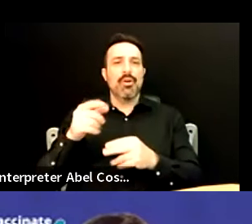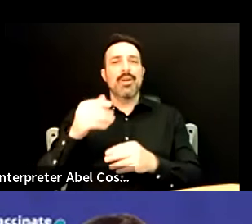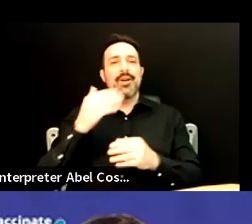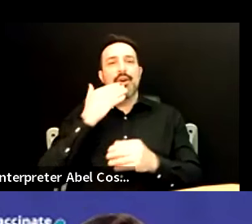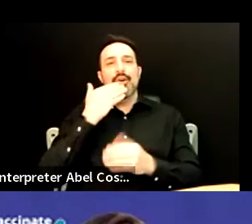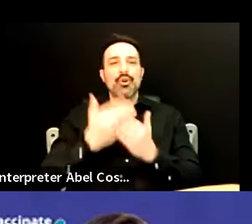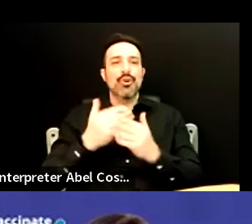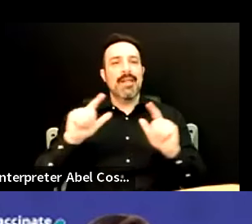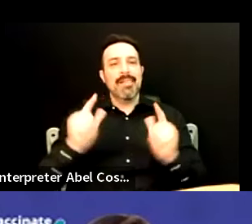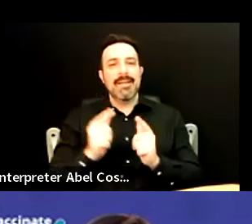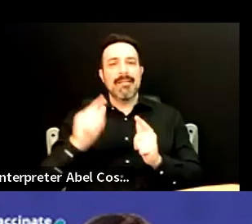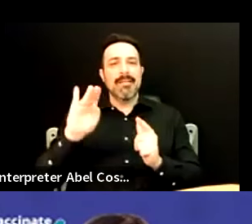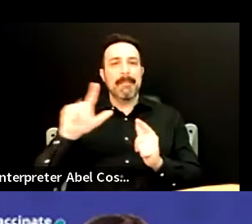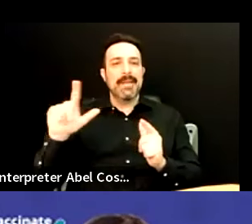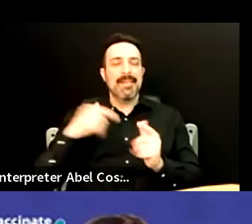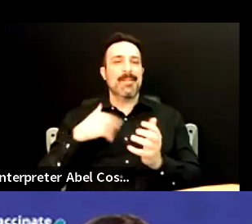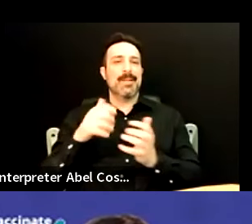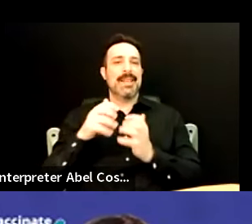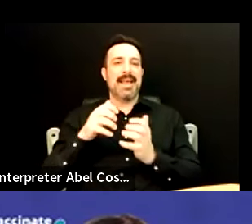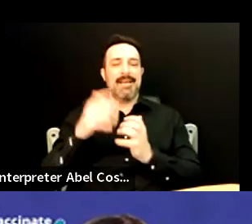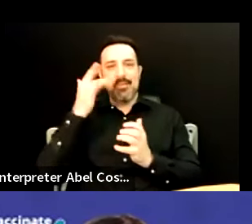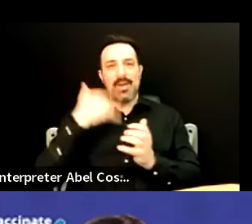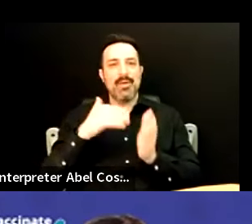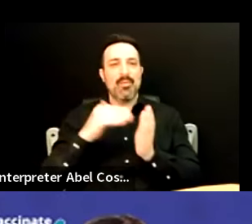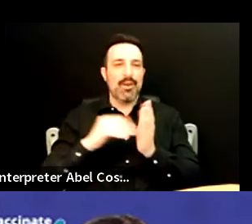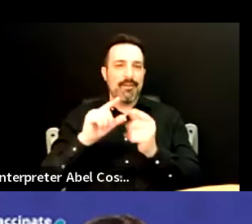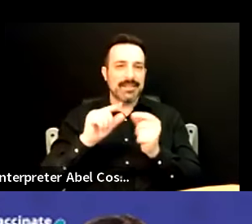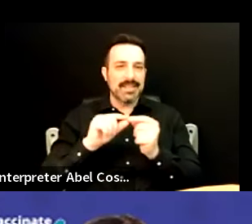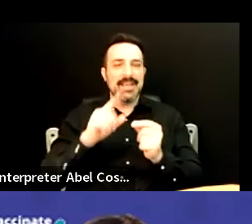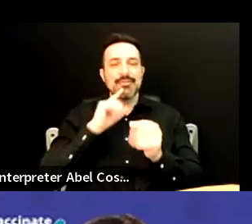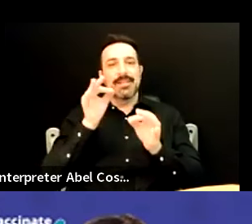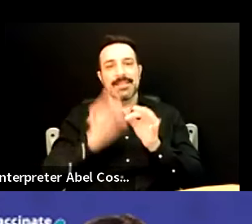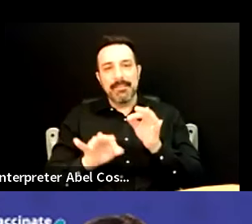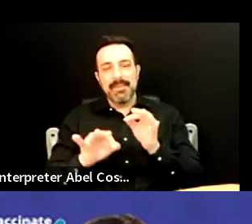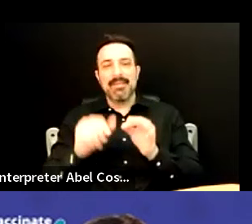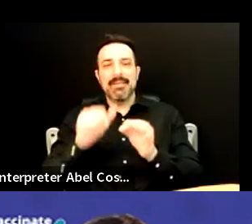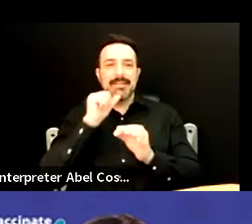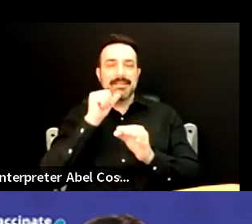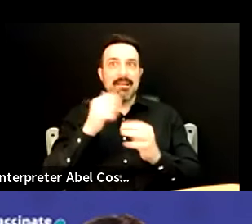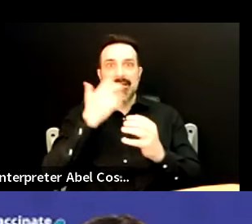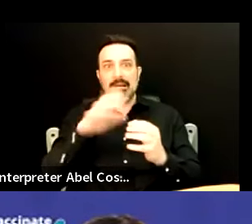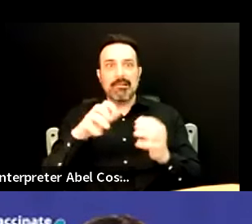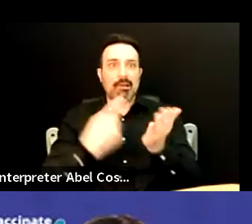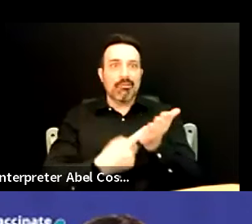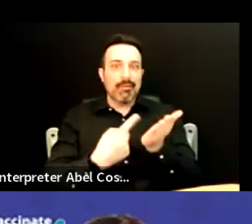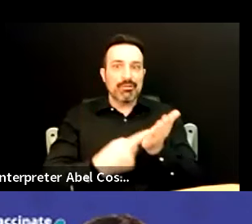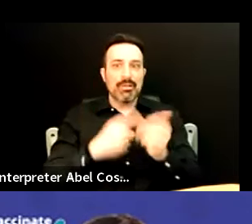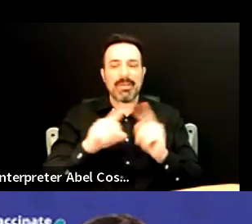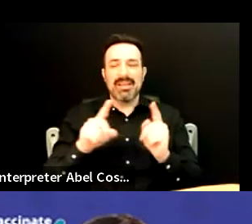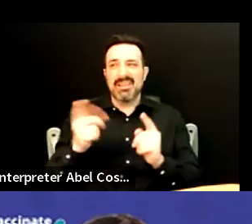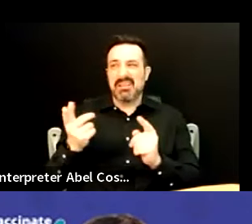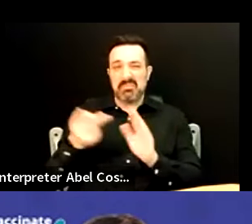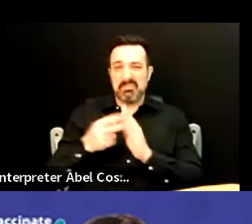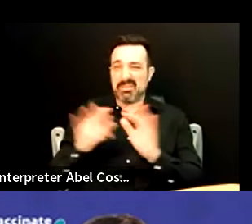bill, and we kind of laugh about it because we often say, well, it's simple and it's not controversial, and people will say, well, it mustn't do